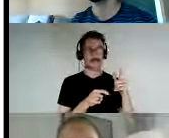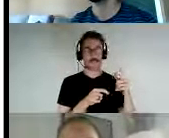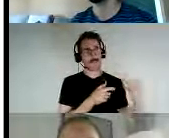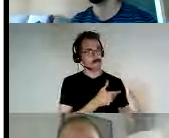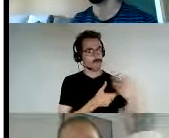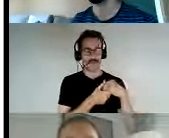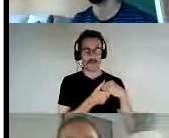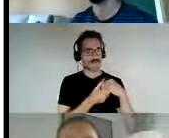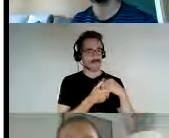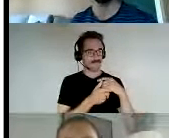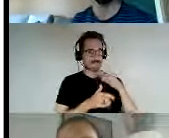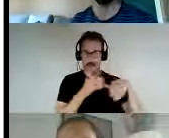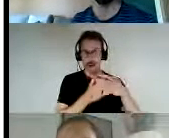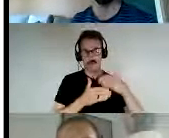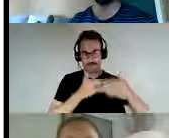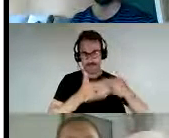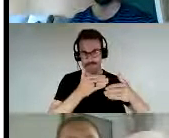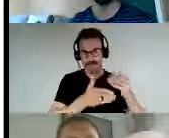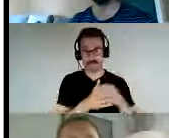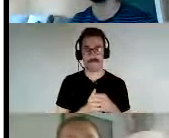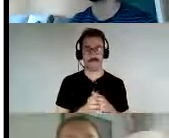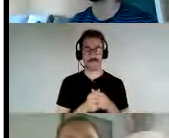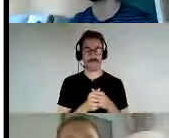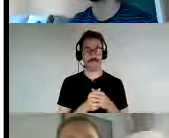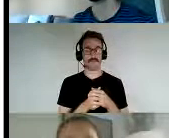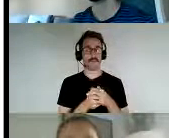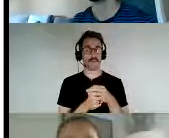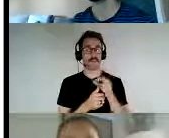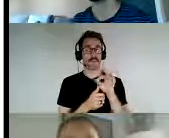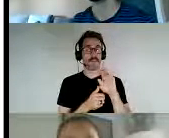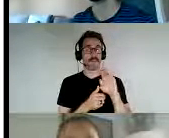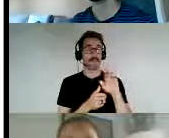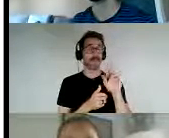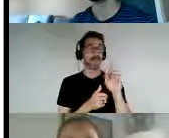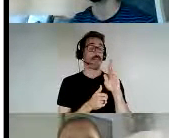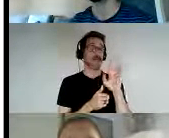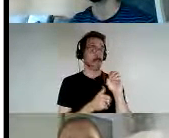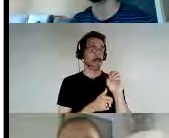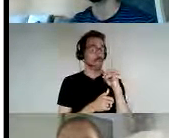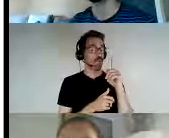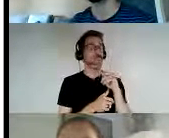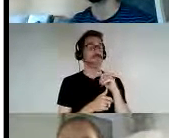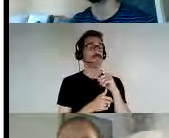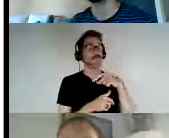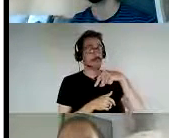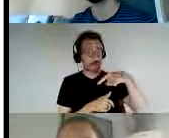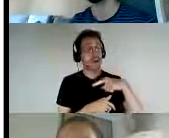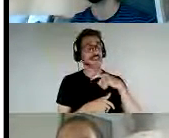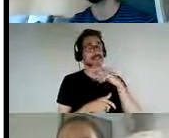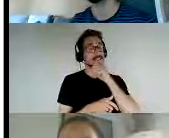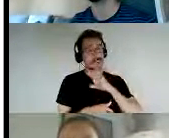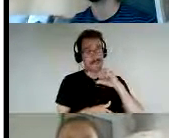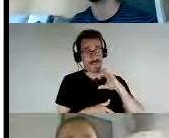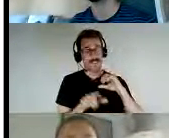way. FARFO is the voice for Francophone seniors 50 and older in Ontario. They do a wonderful